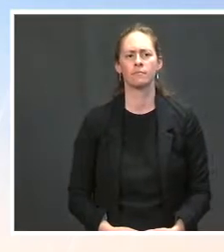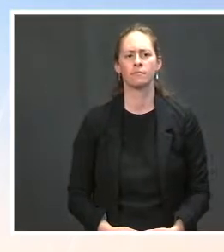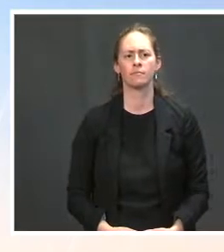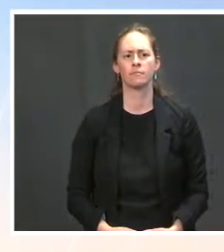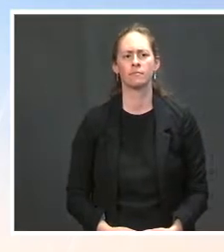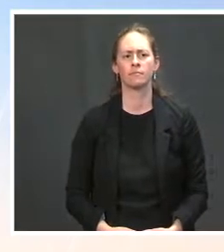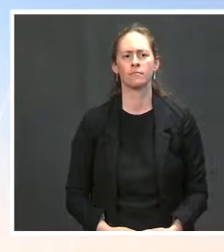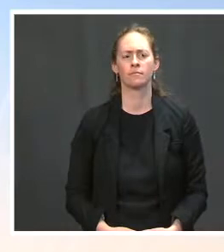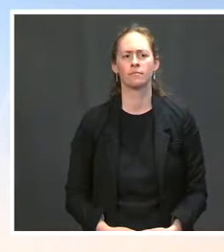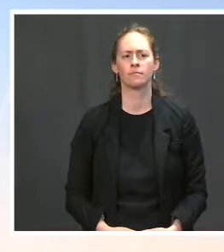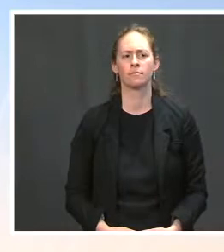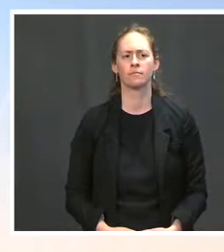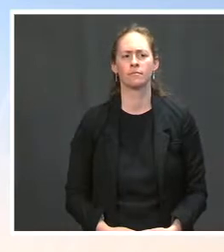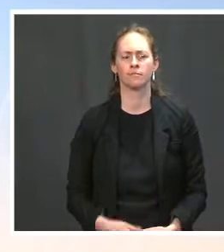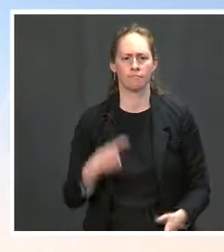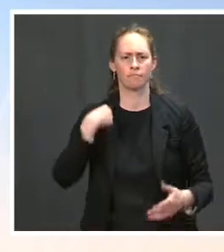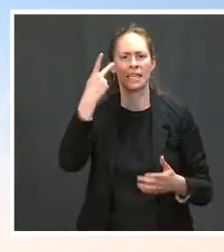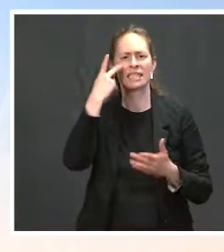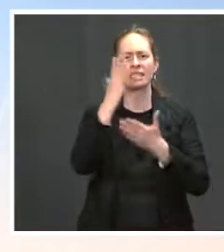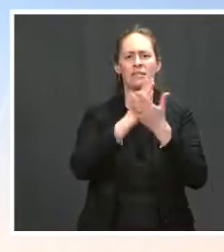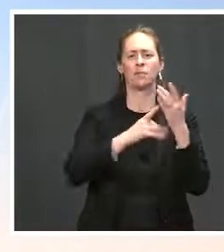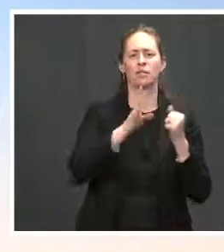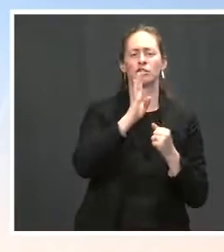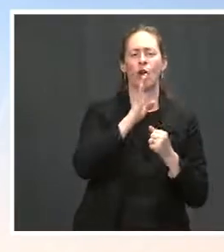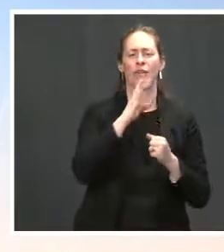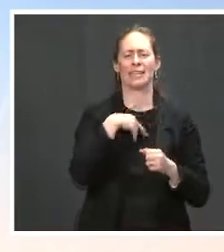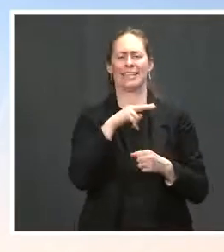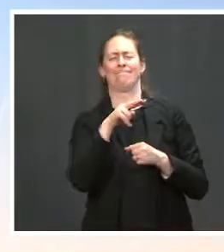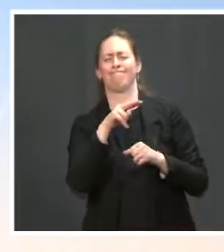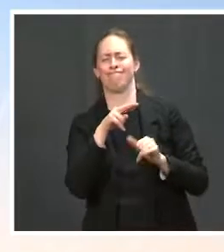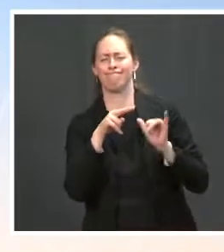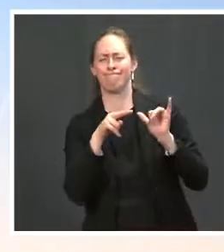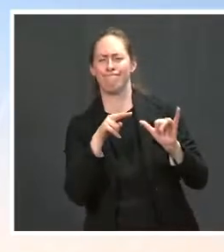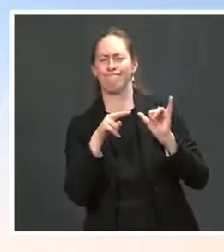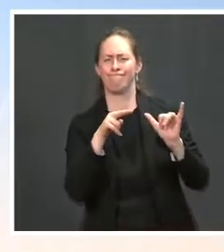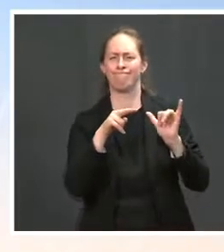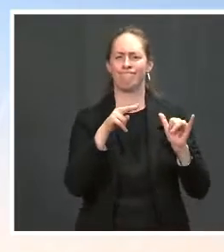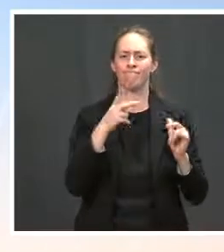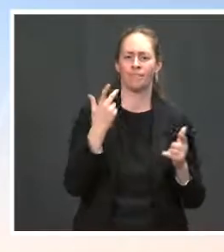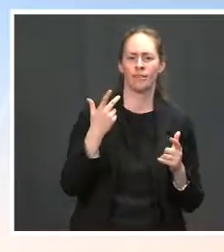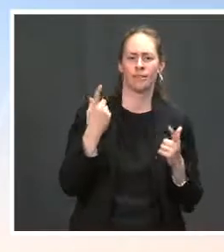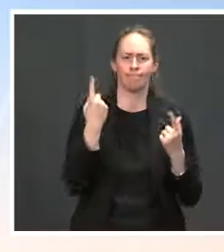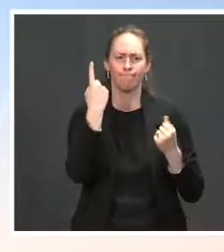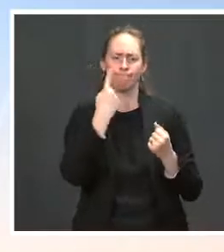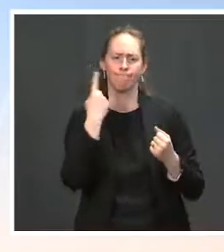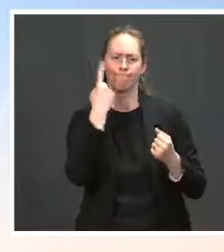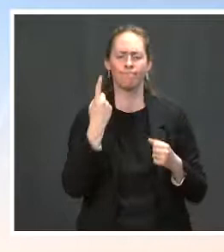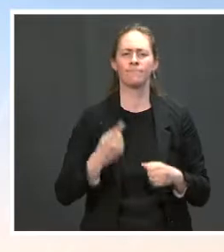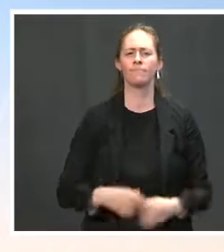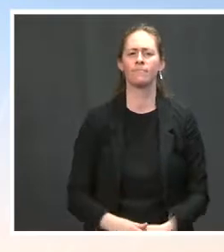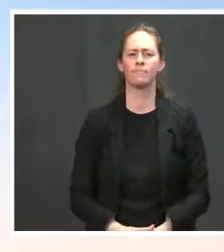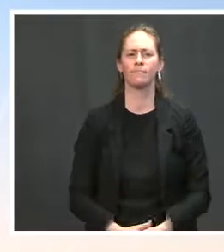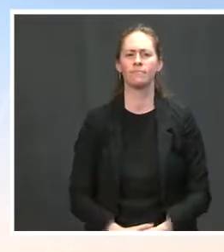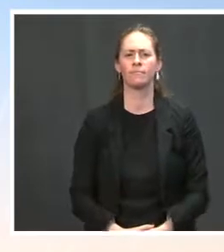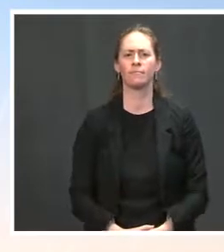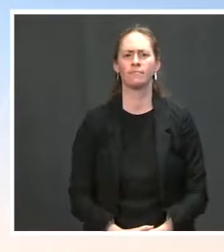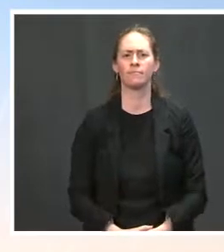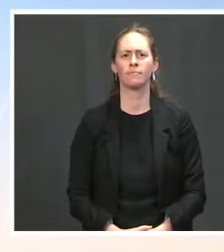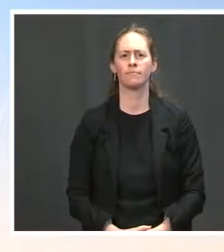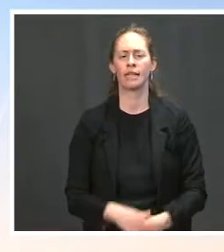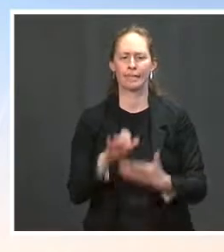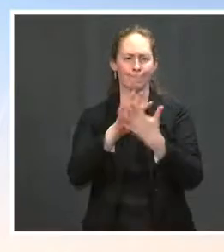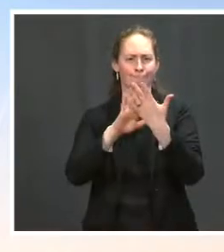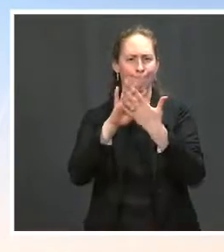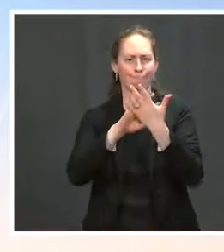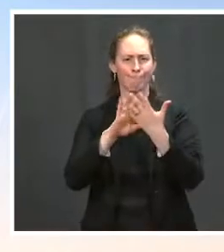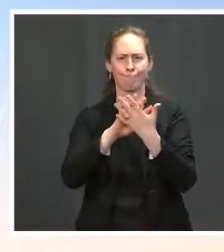you know, interfere in Russia's affairs. He said that Russia's response would be asymmetric, fast, and tough if forced to defend its